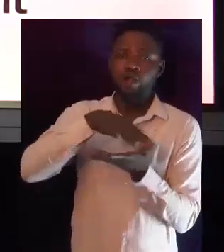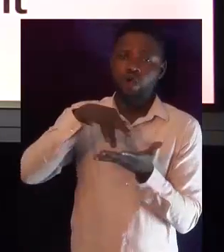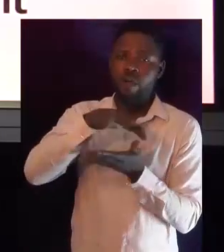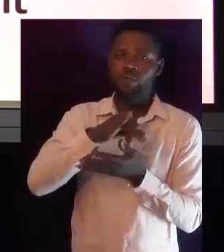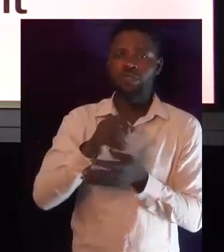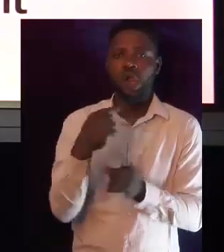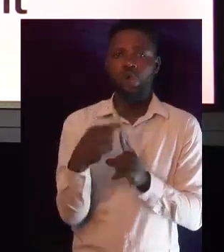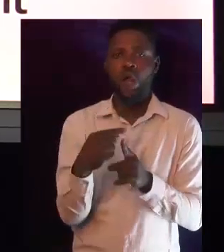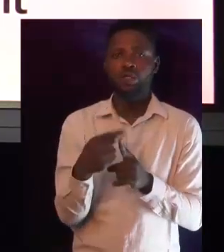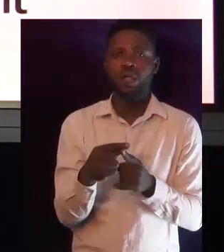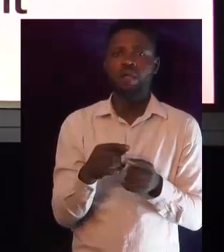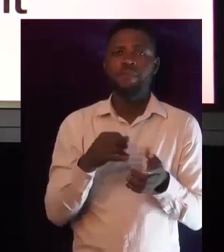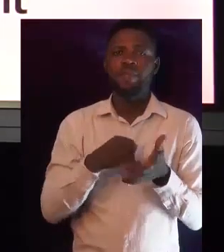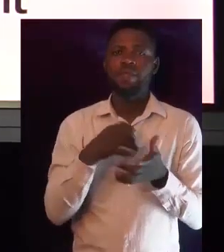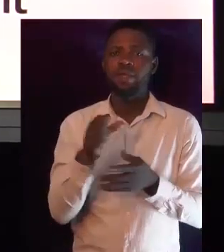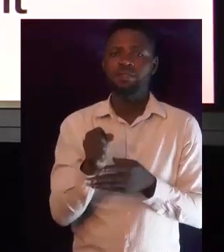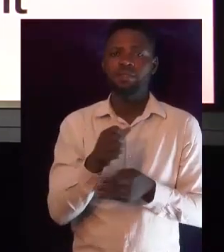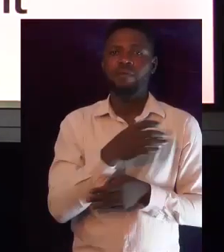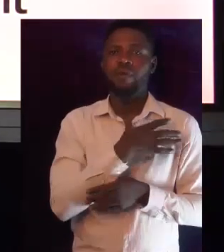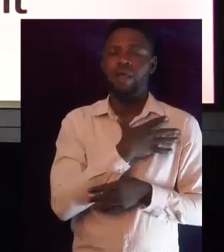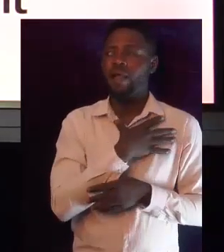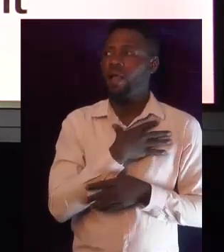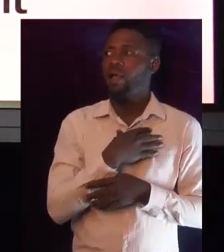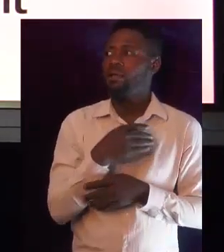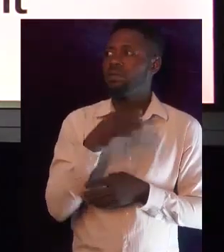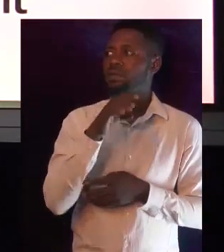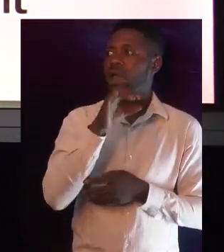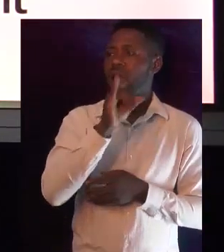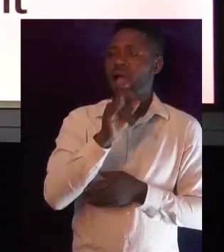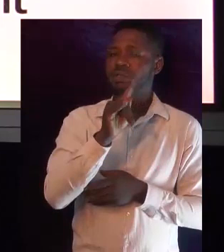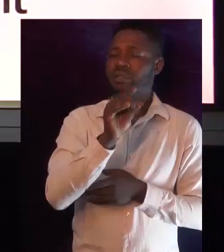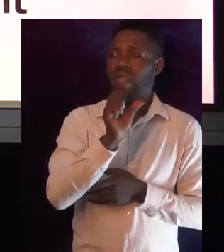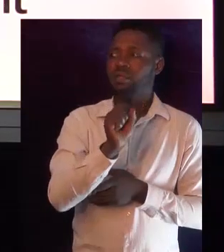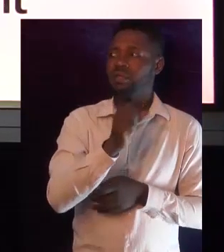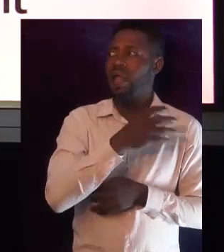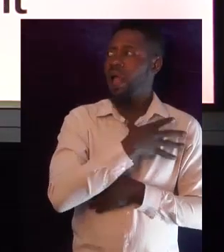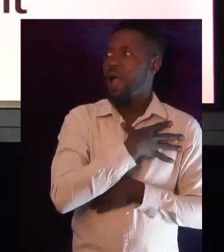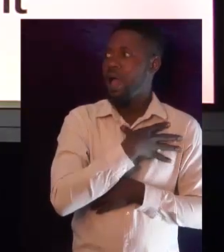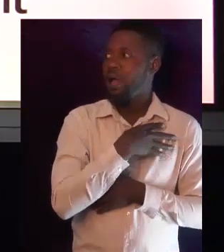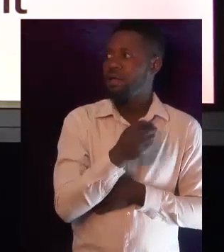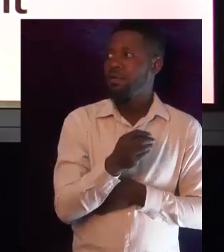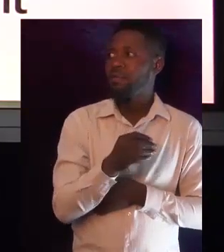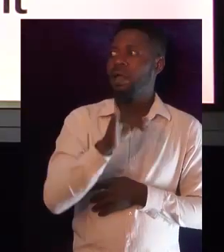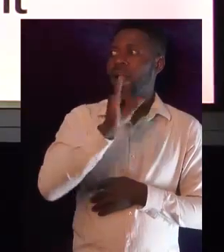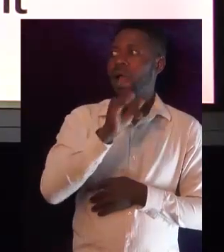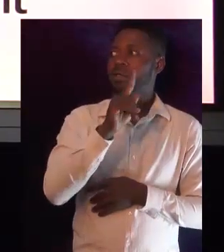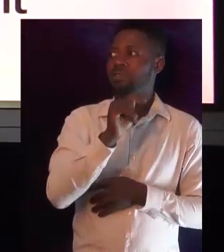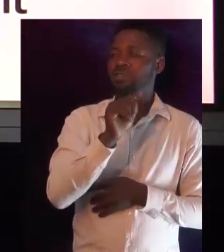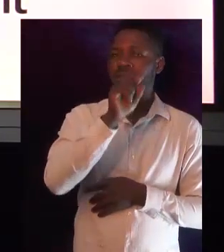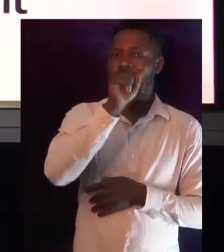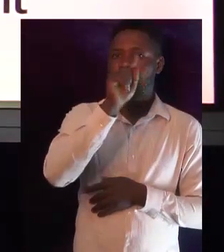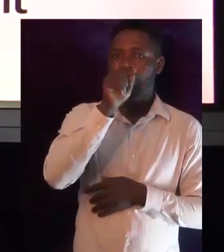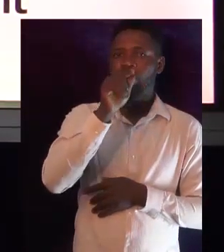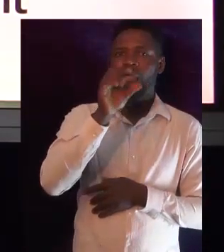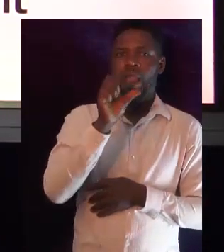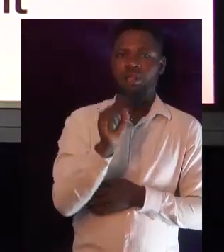Another confusing word, its and its. ITS and